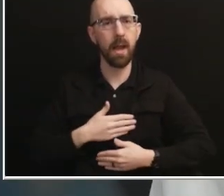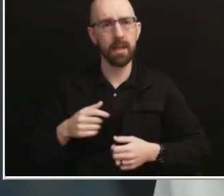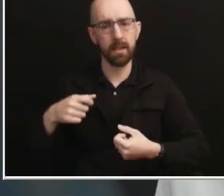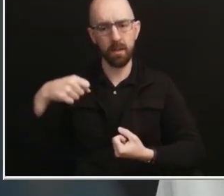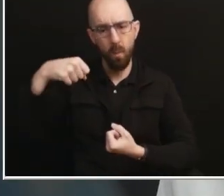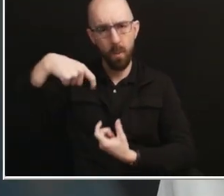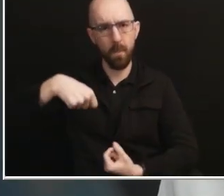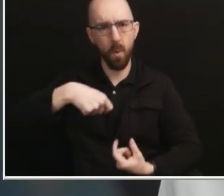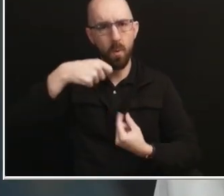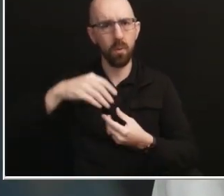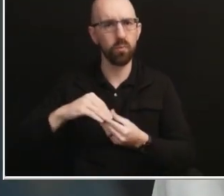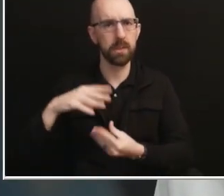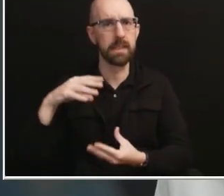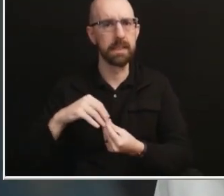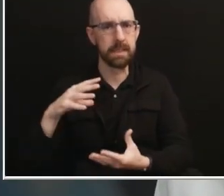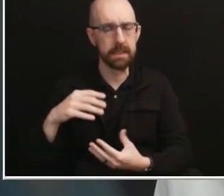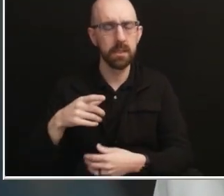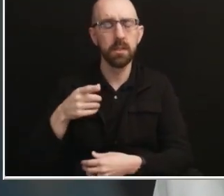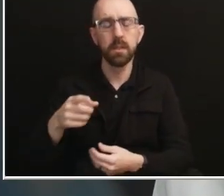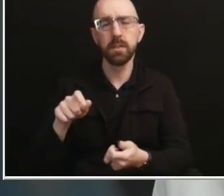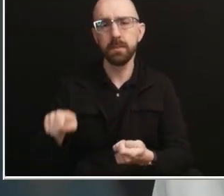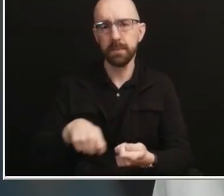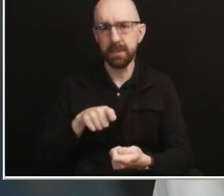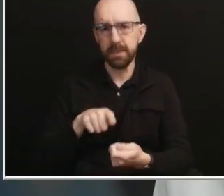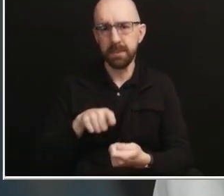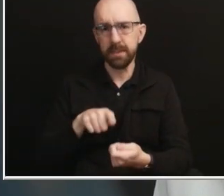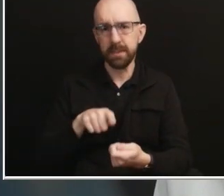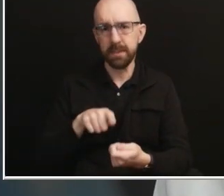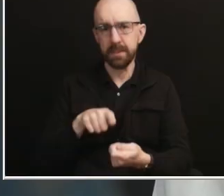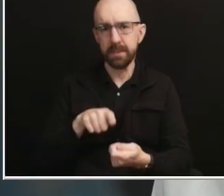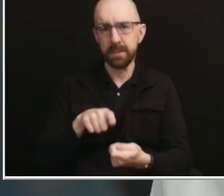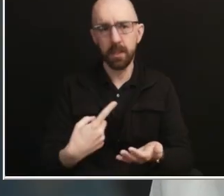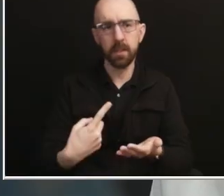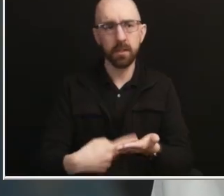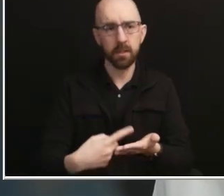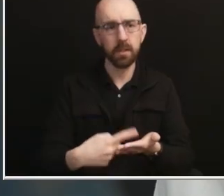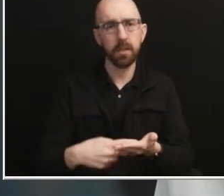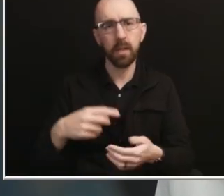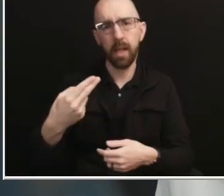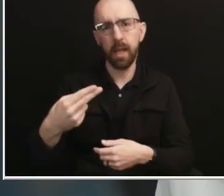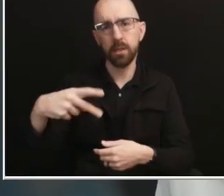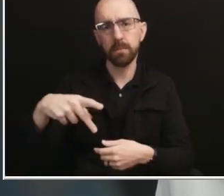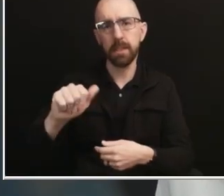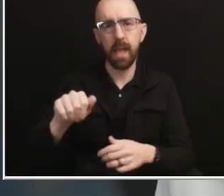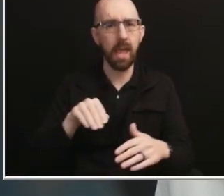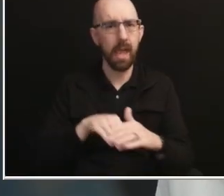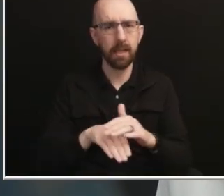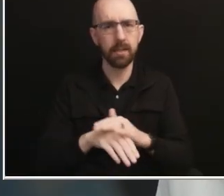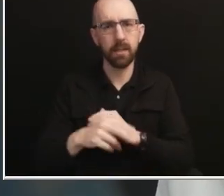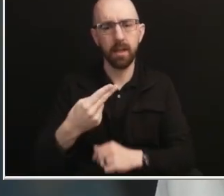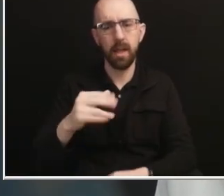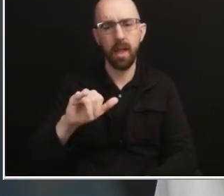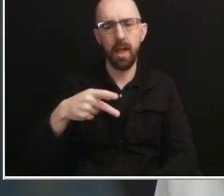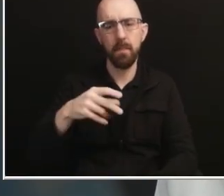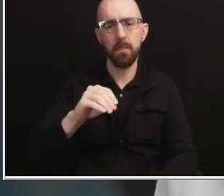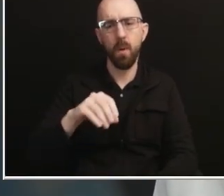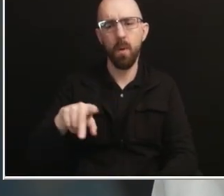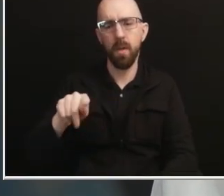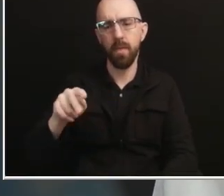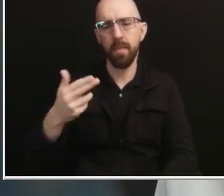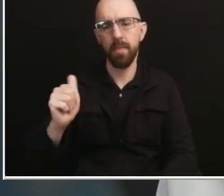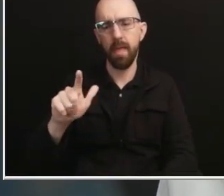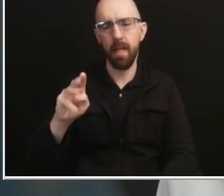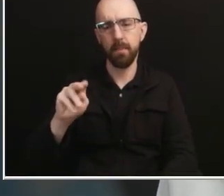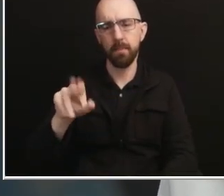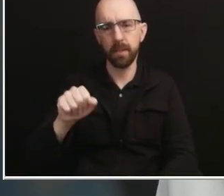So specifically, the most common one that we talk about is the HPA axis, the hypothalamus, pituitary, and adrenal gland.